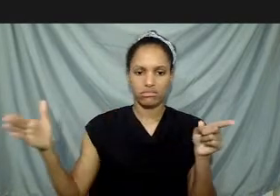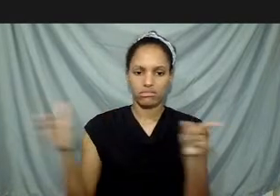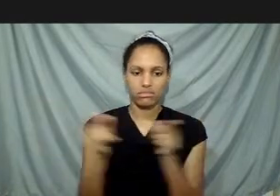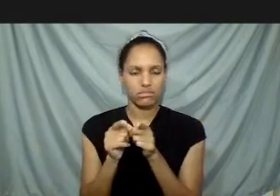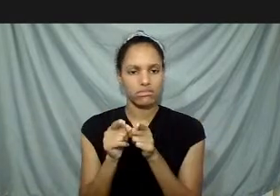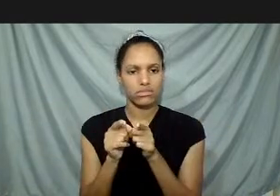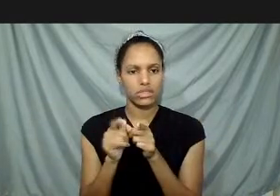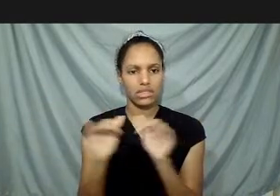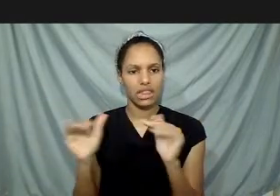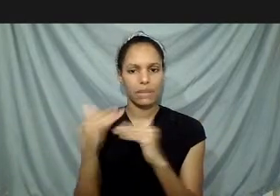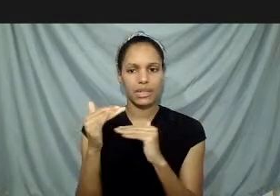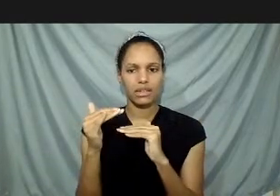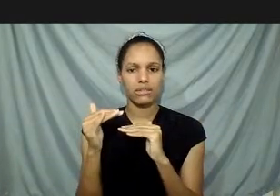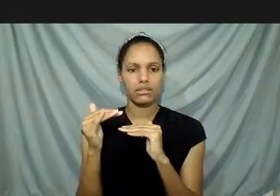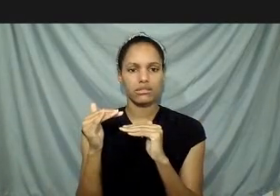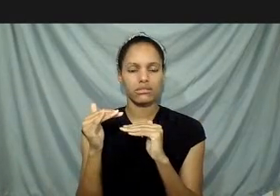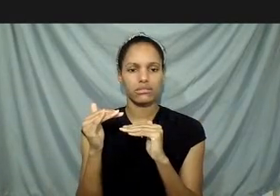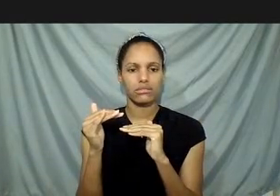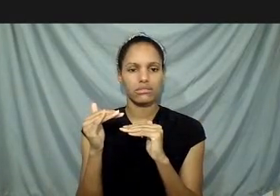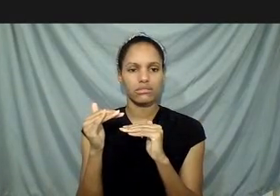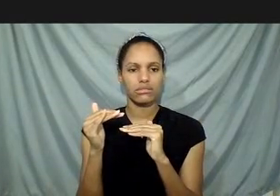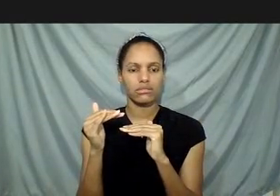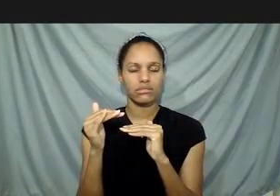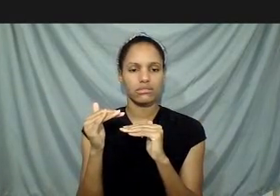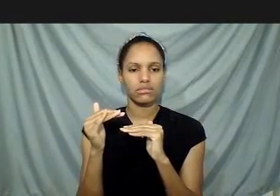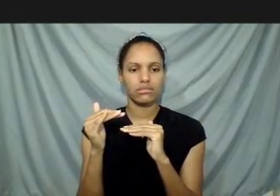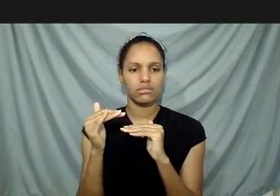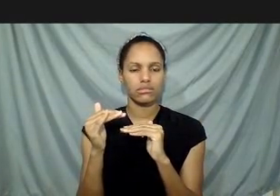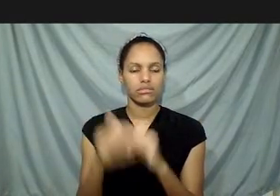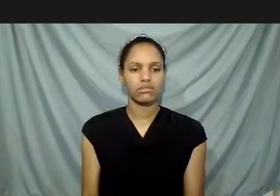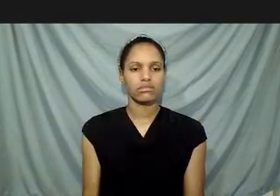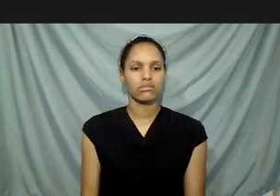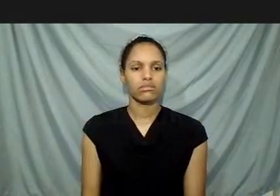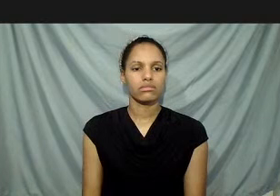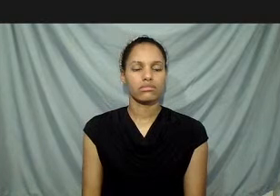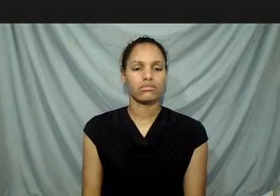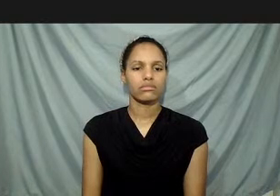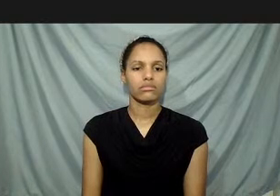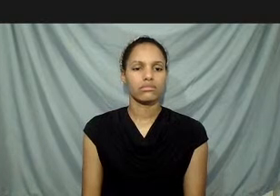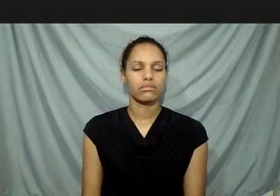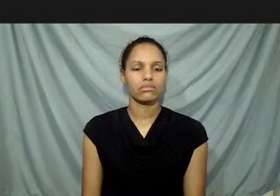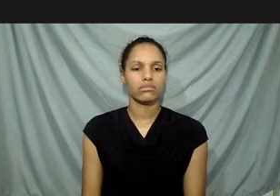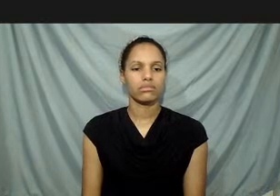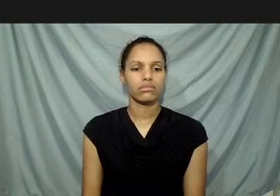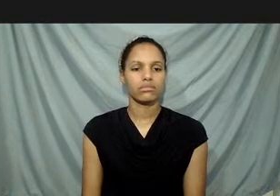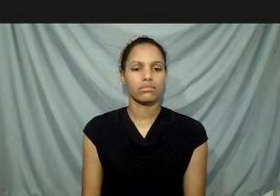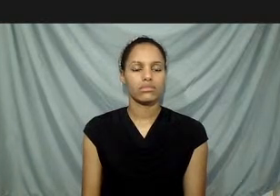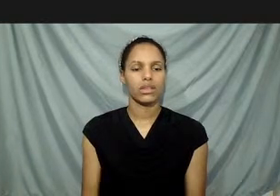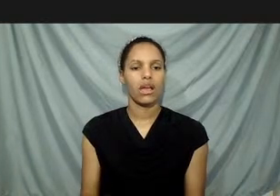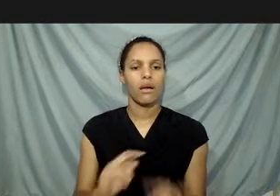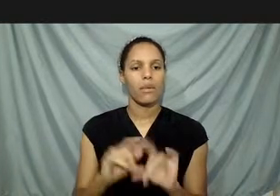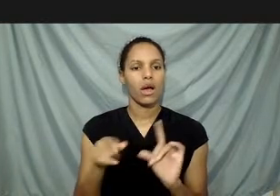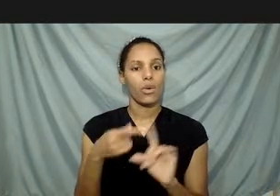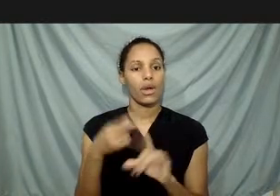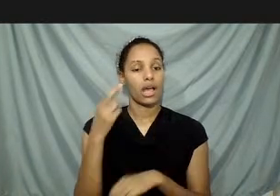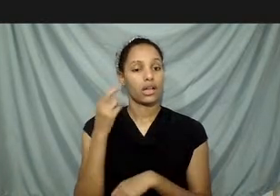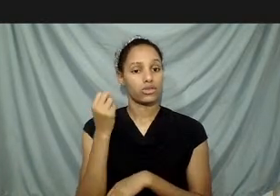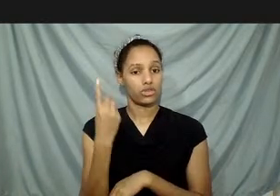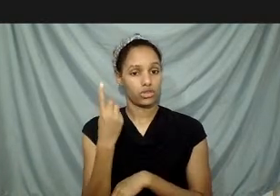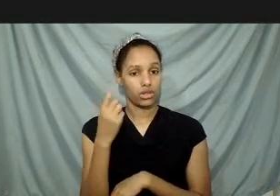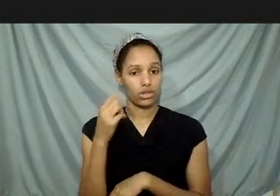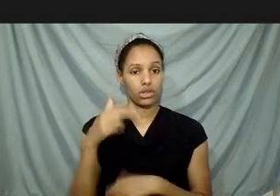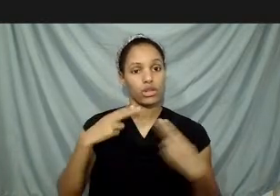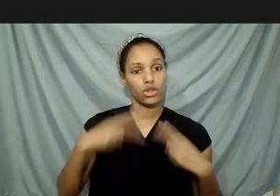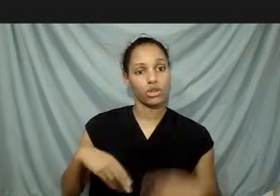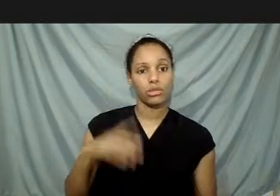decided to liberate myself about, because of the fact that once I understood the human diaspora,